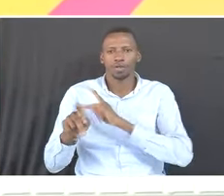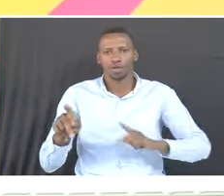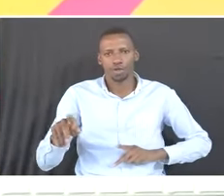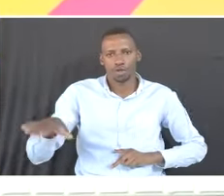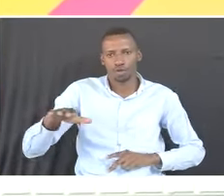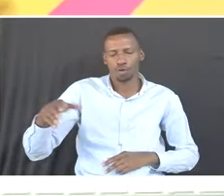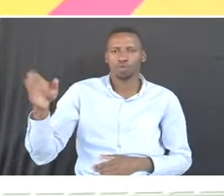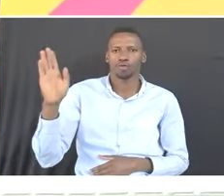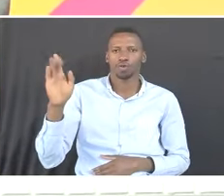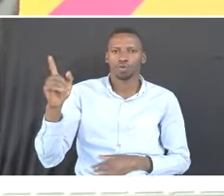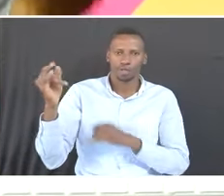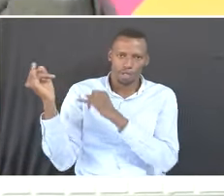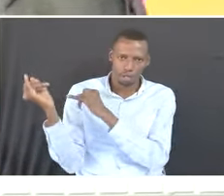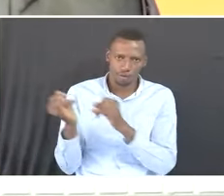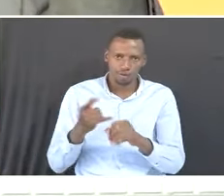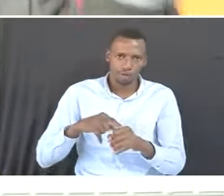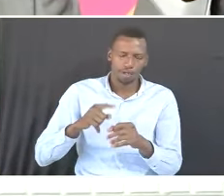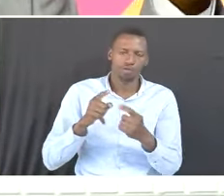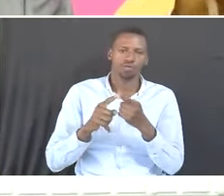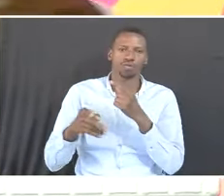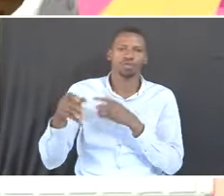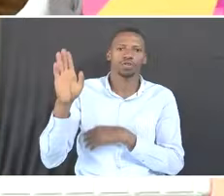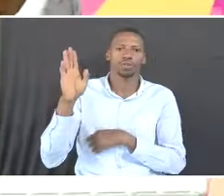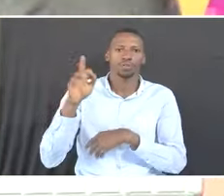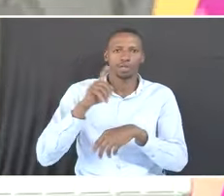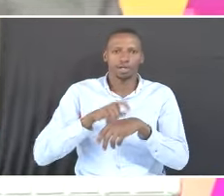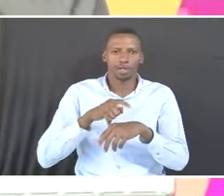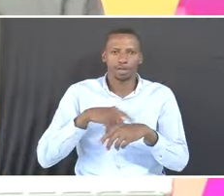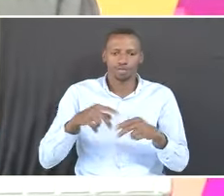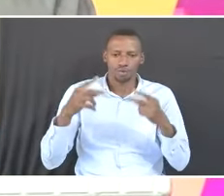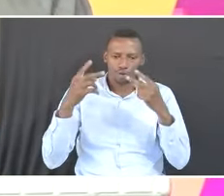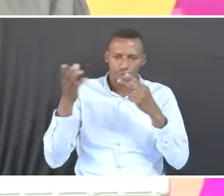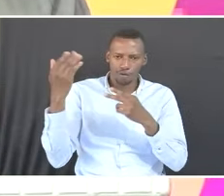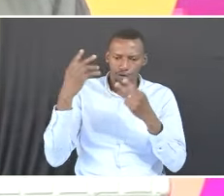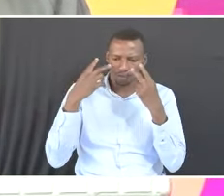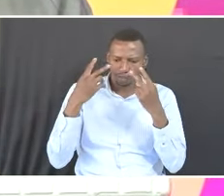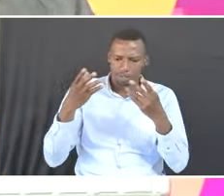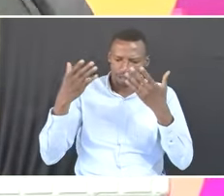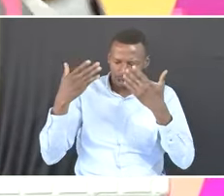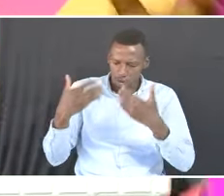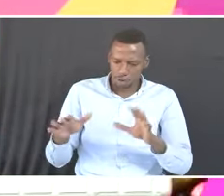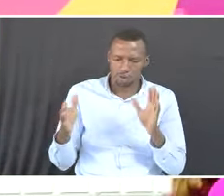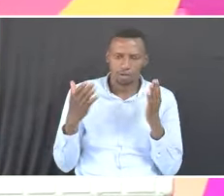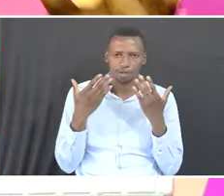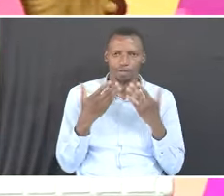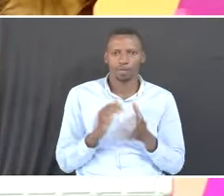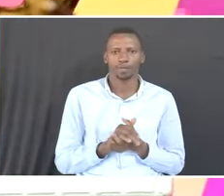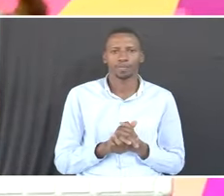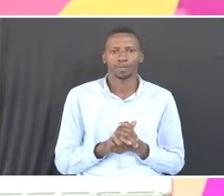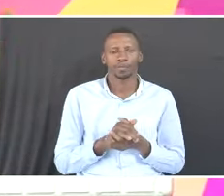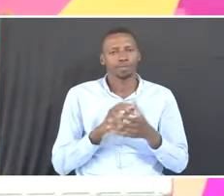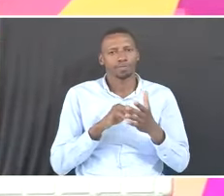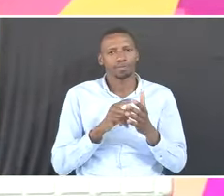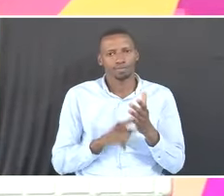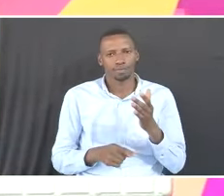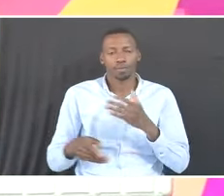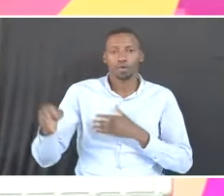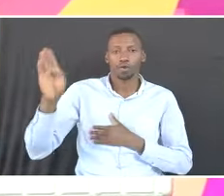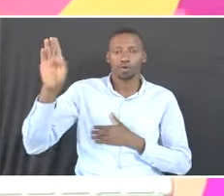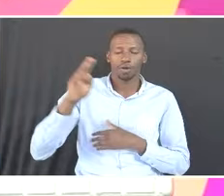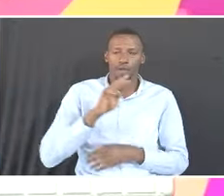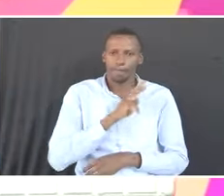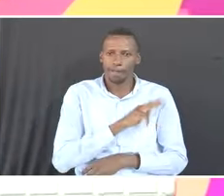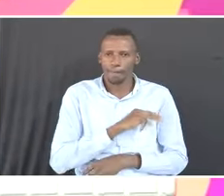introduced us to God. When we sinned, we lost it. And therefore, God, who is merciful,